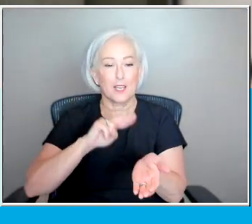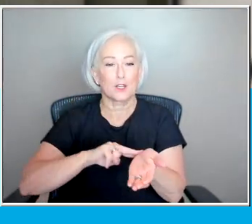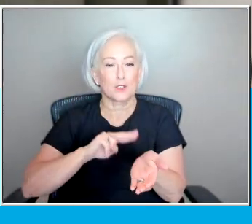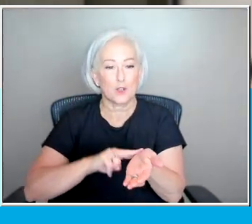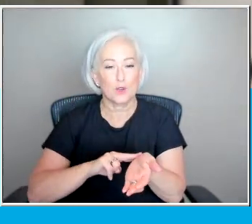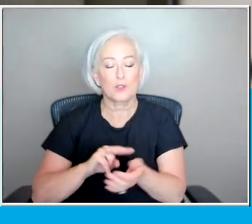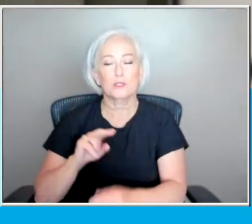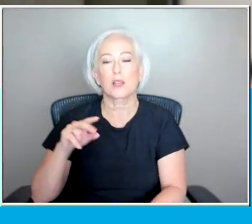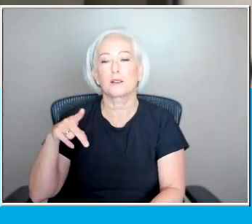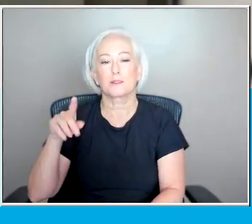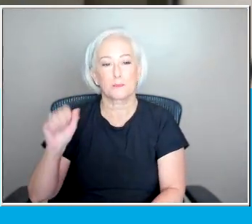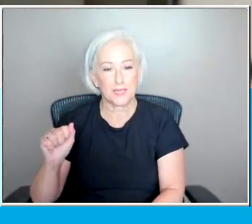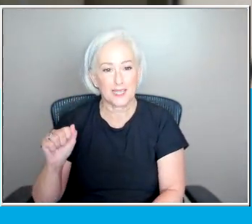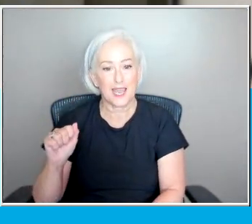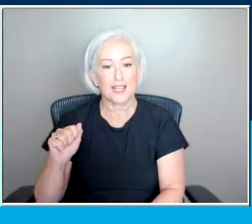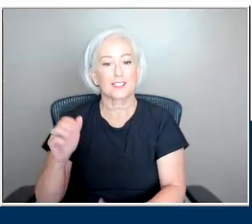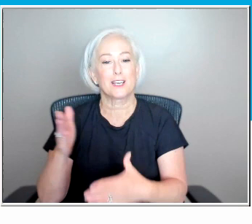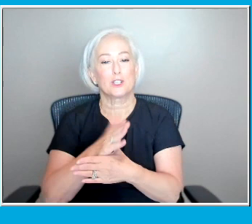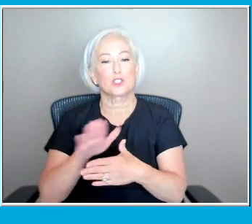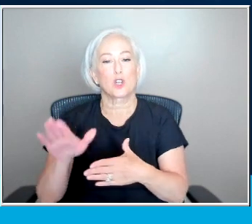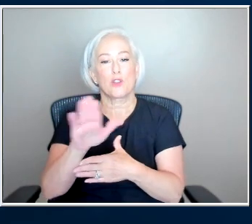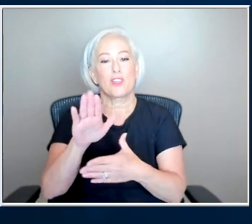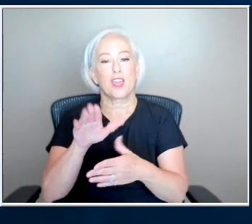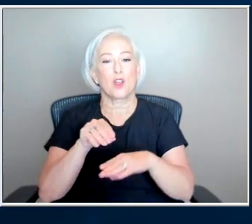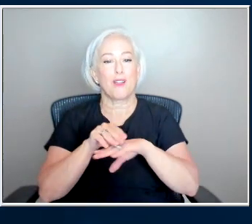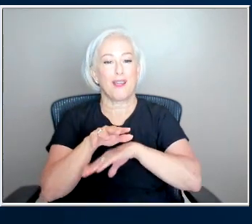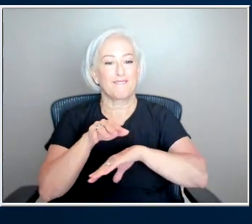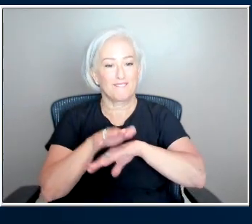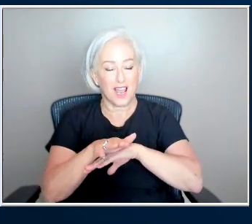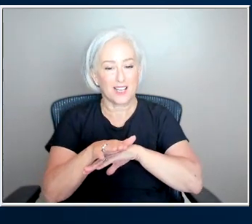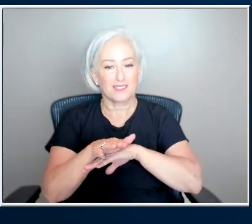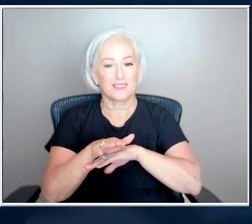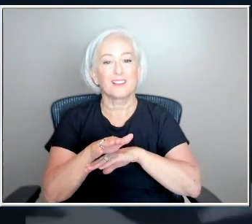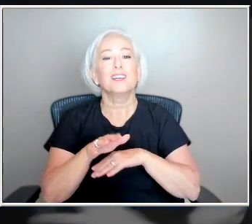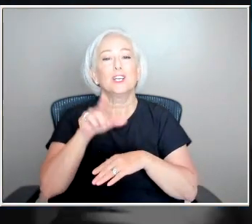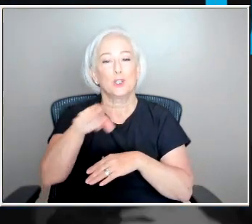can all learn from as we celebrate Nurses Week, Wednesday at 8.